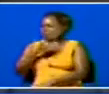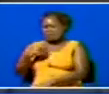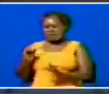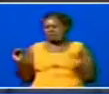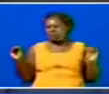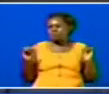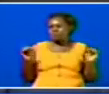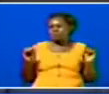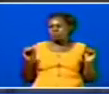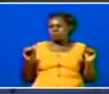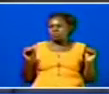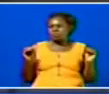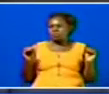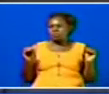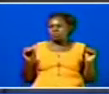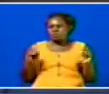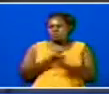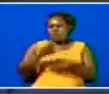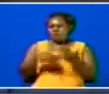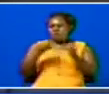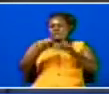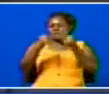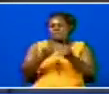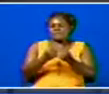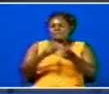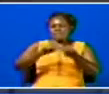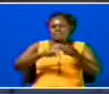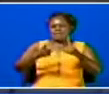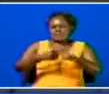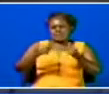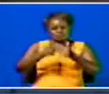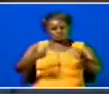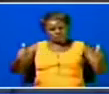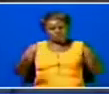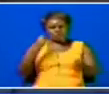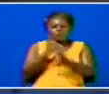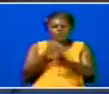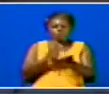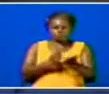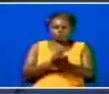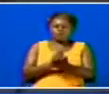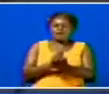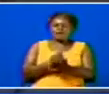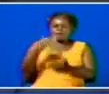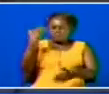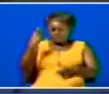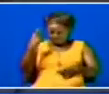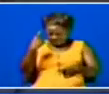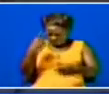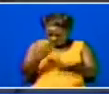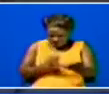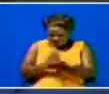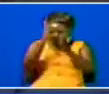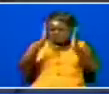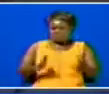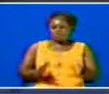it comes to soya, because we put all the systems above board to make sure that it is the only who deserves